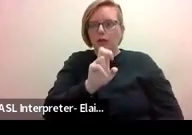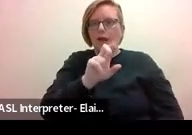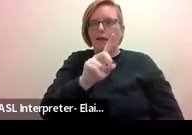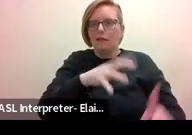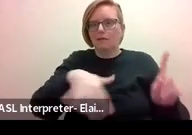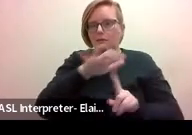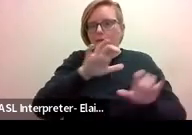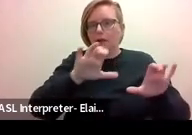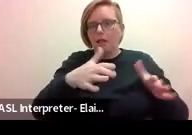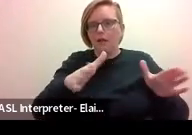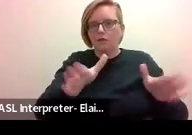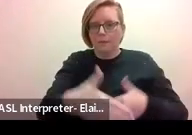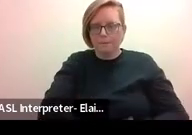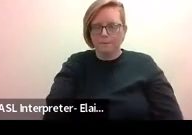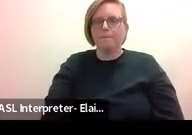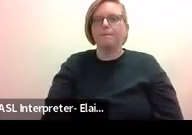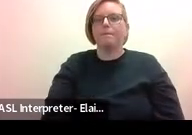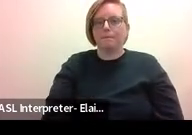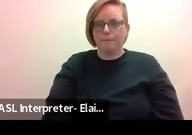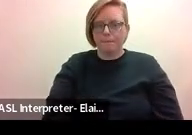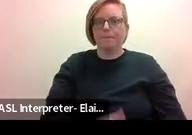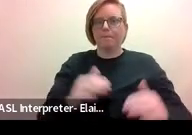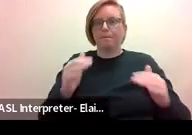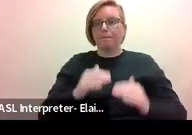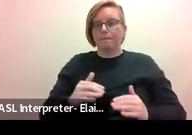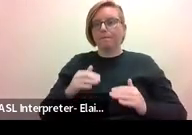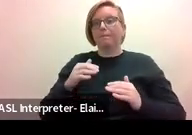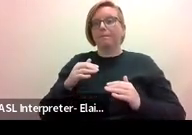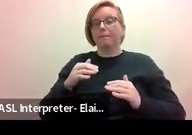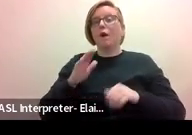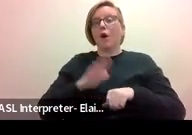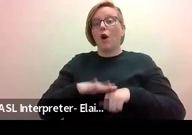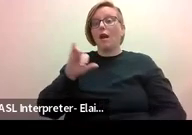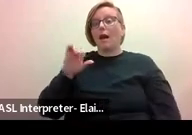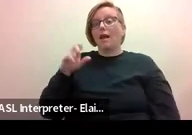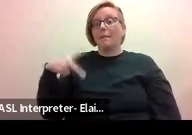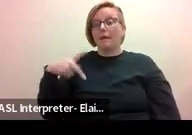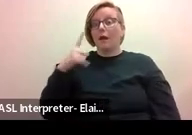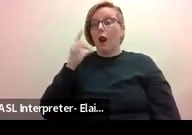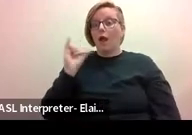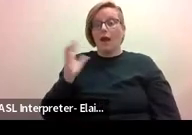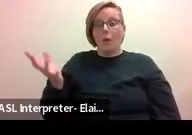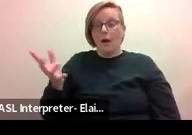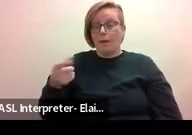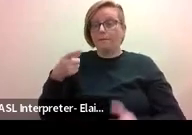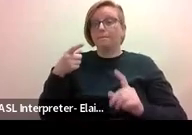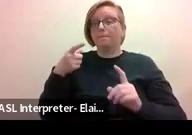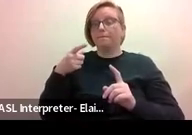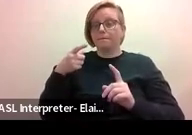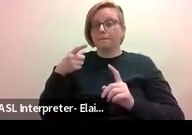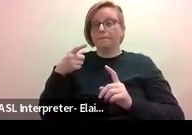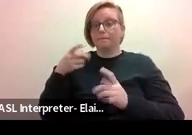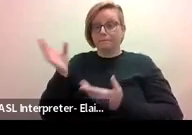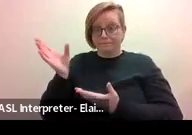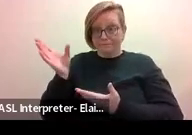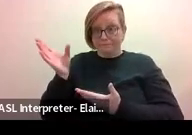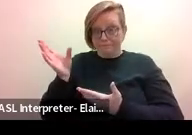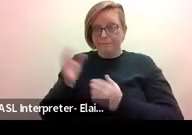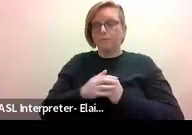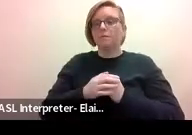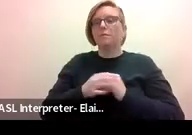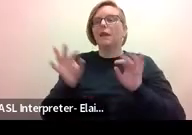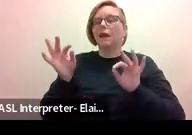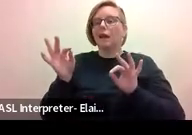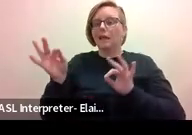setting. Here is the prompt on the IEP. It asks for an explanation of